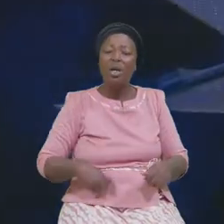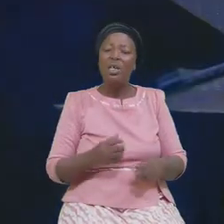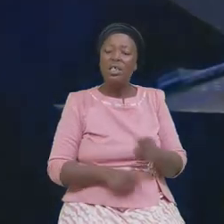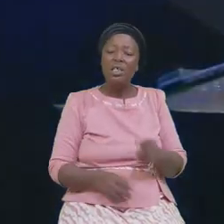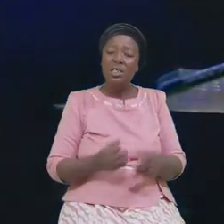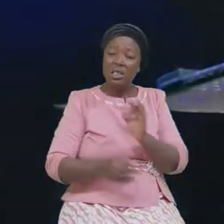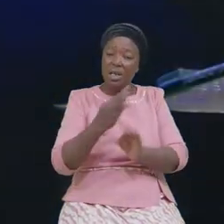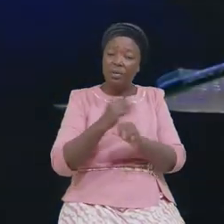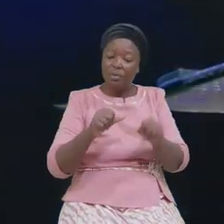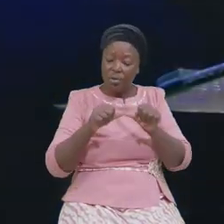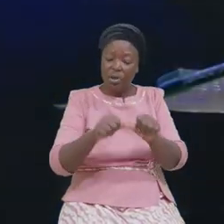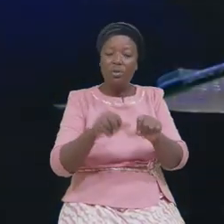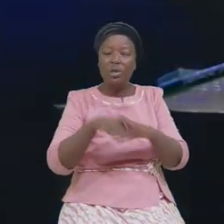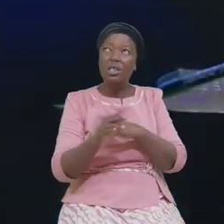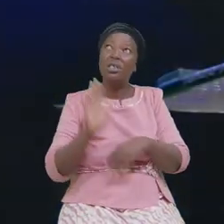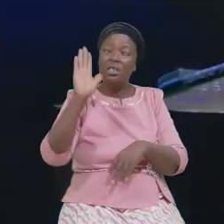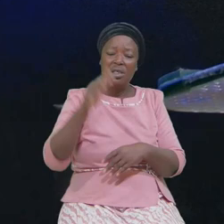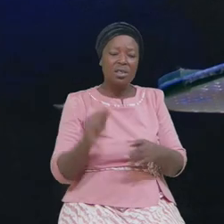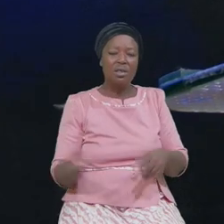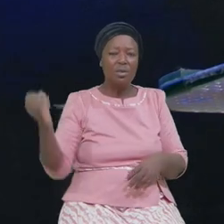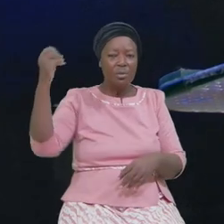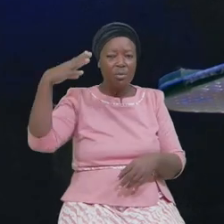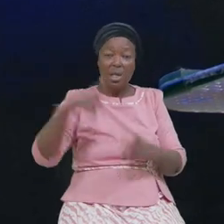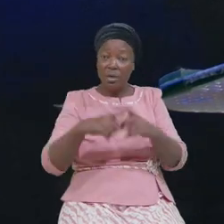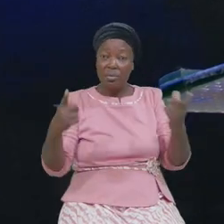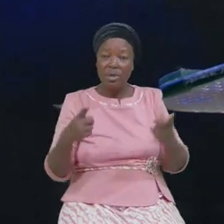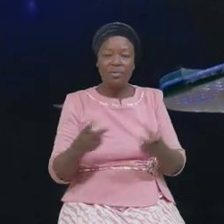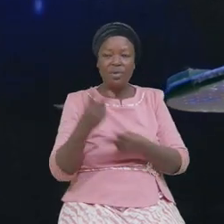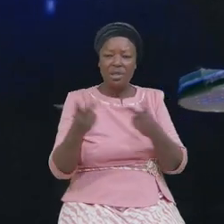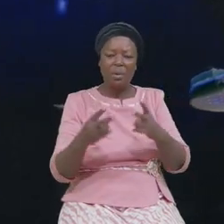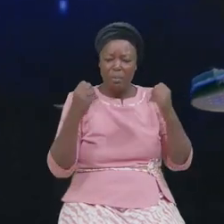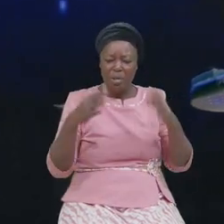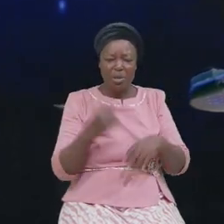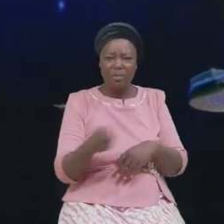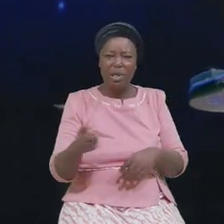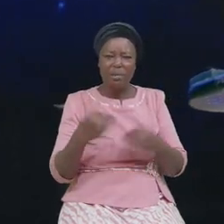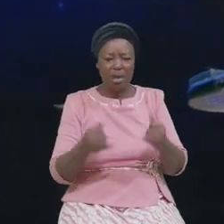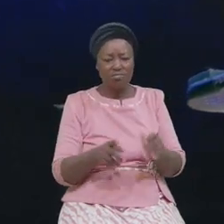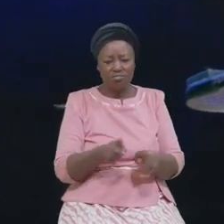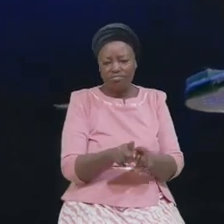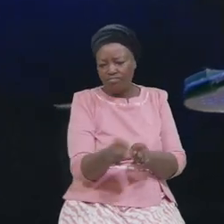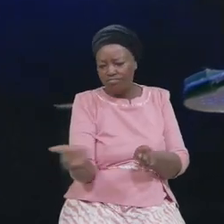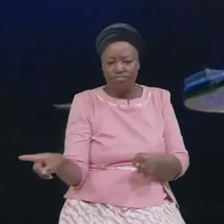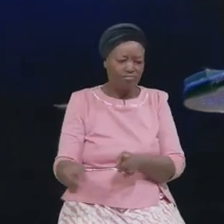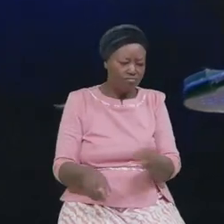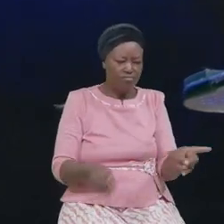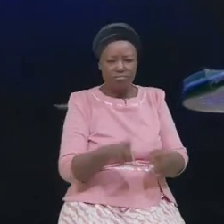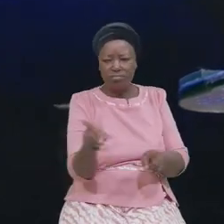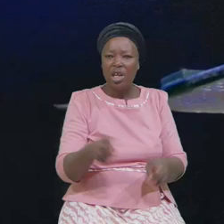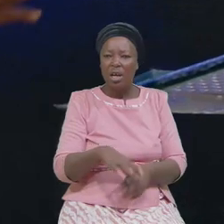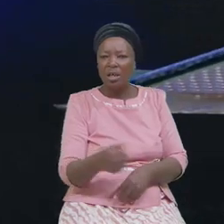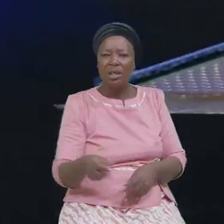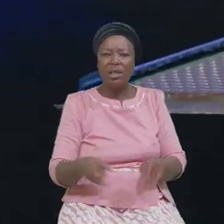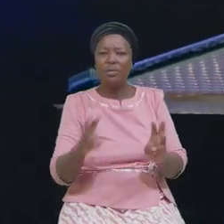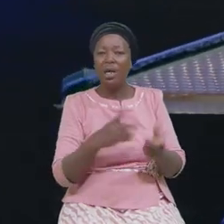continuing in his great visitation, many of them diverted here, diverted there, went the other way. And